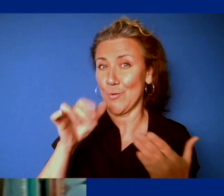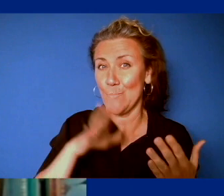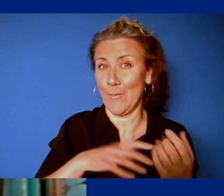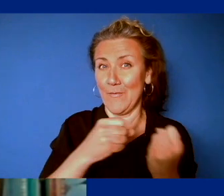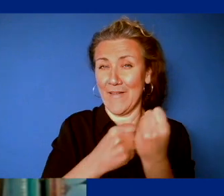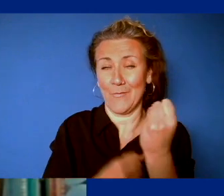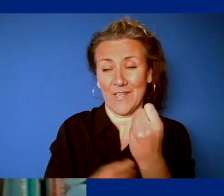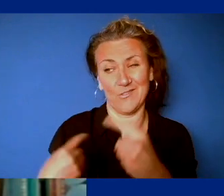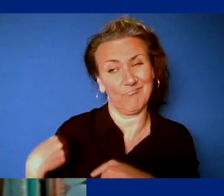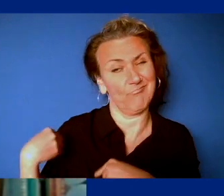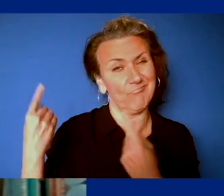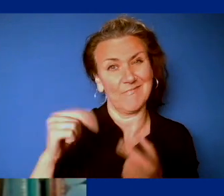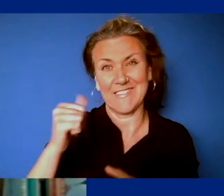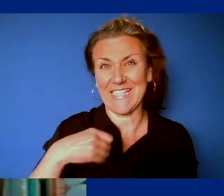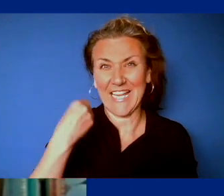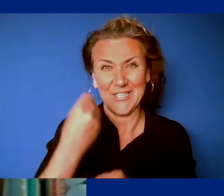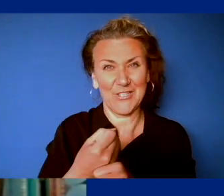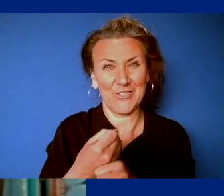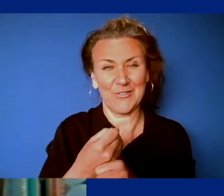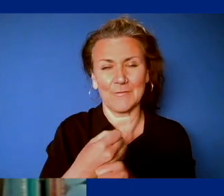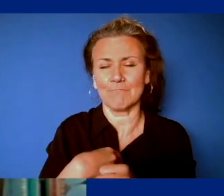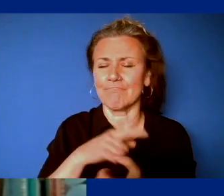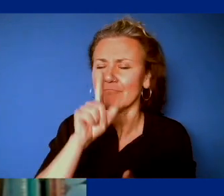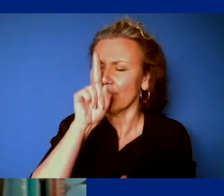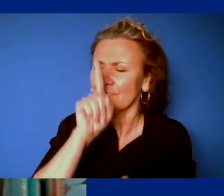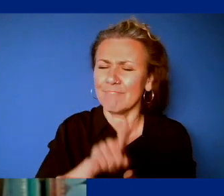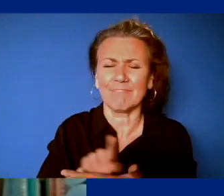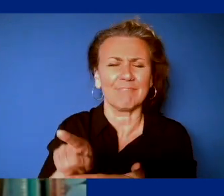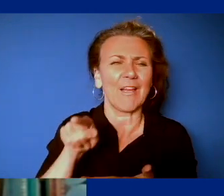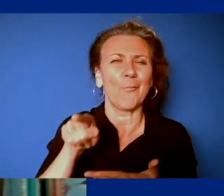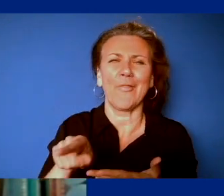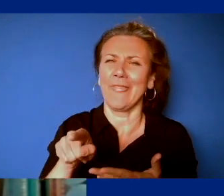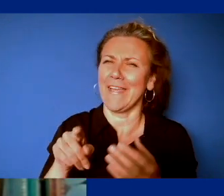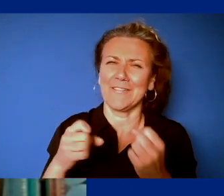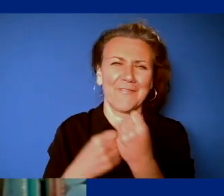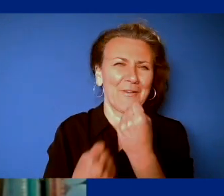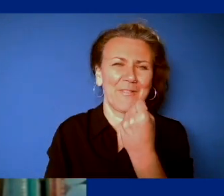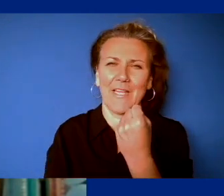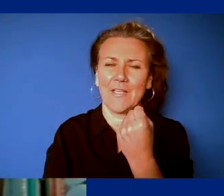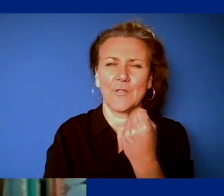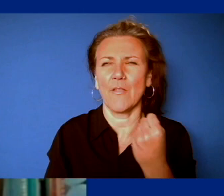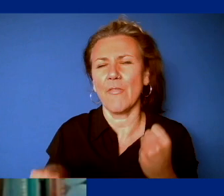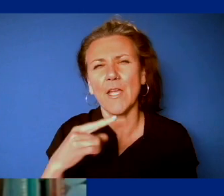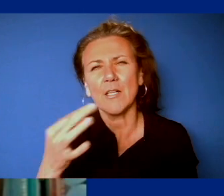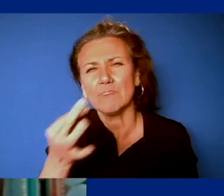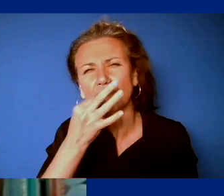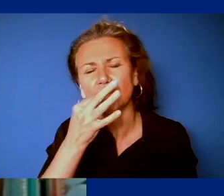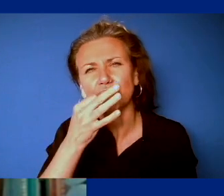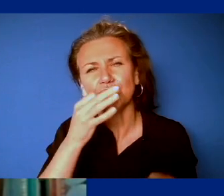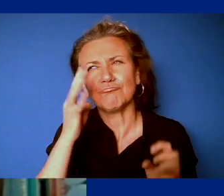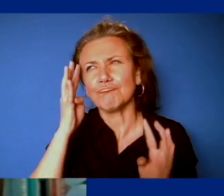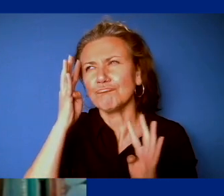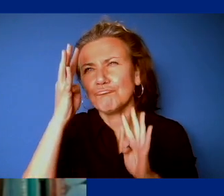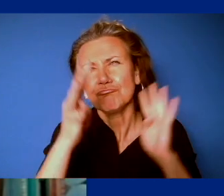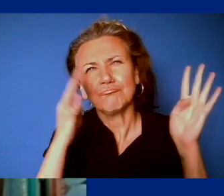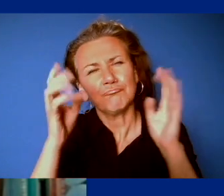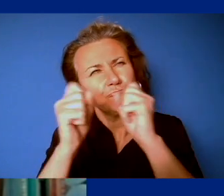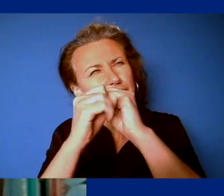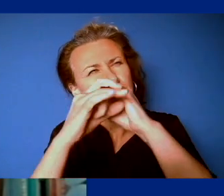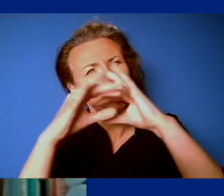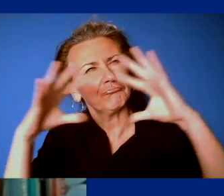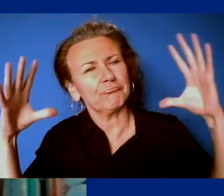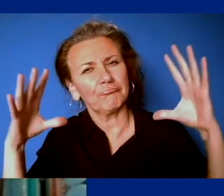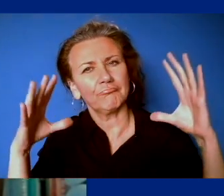for over a decade, and I've fallen in love with the foundation because they are true visionaries. They can see